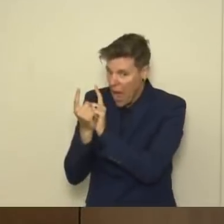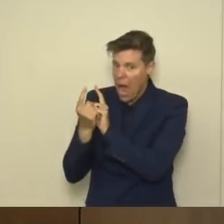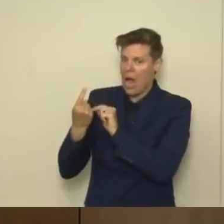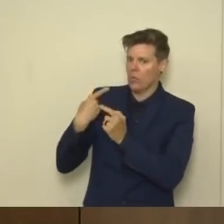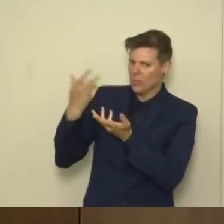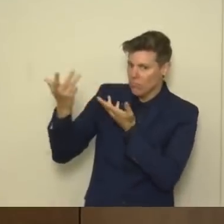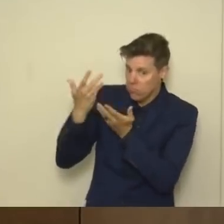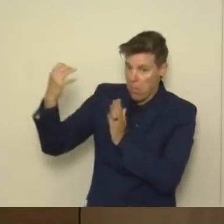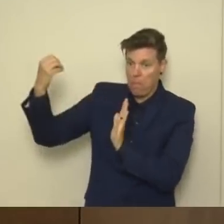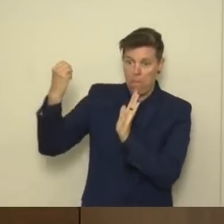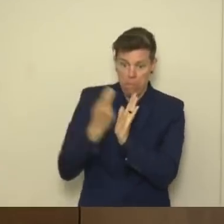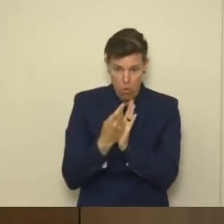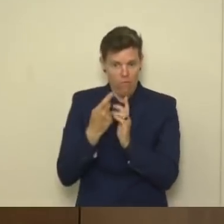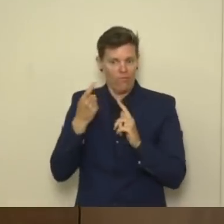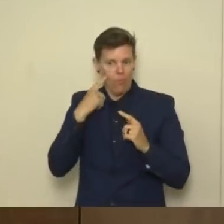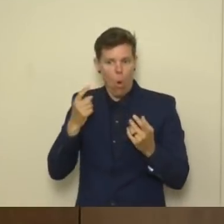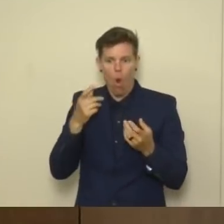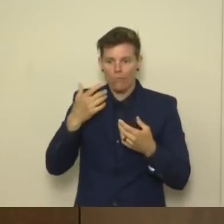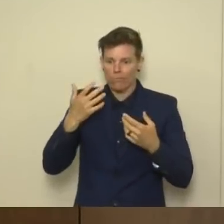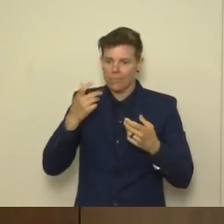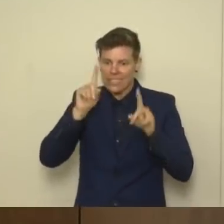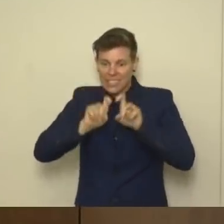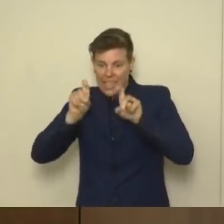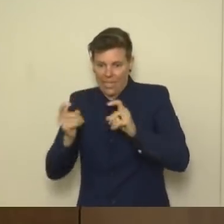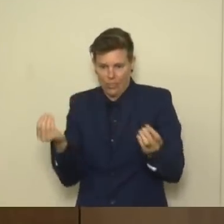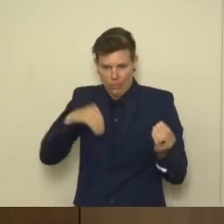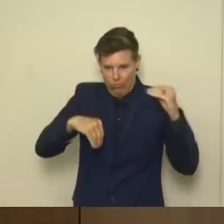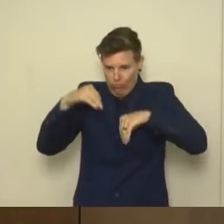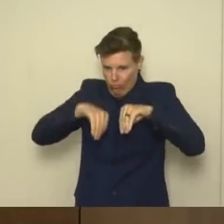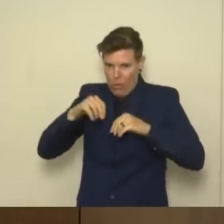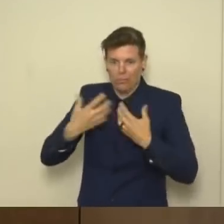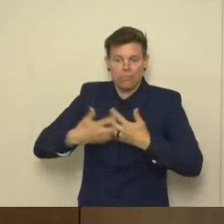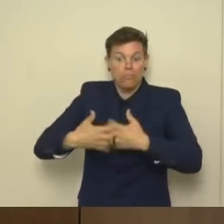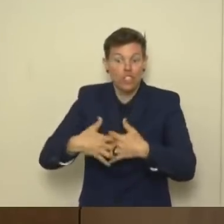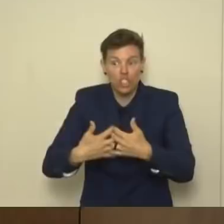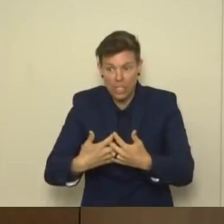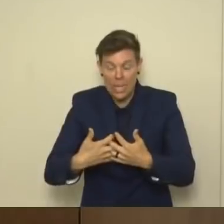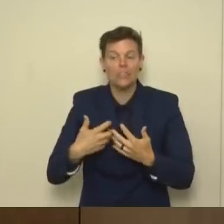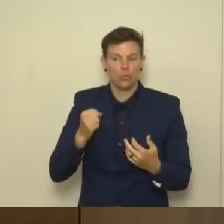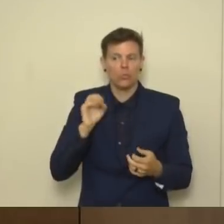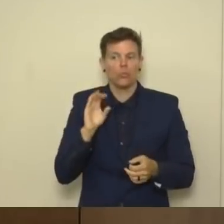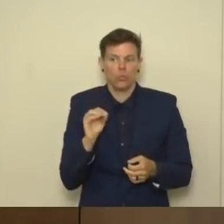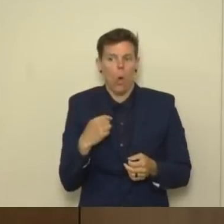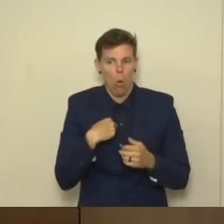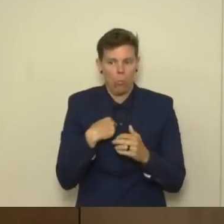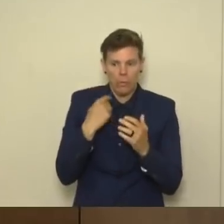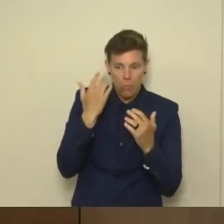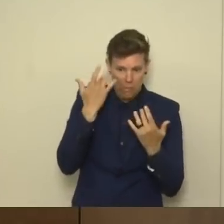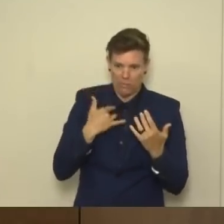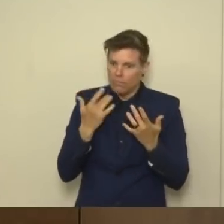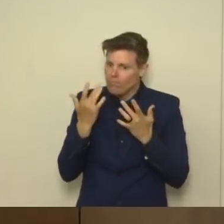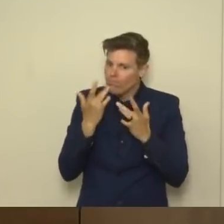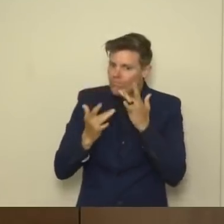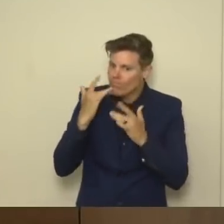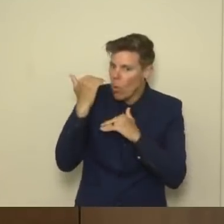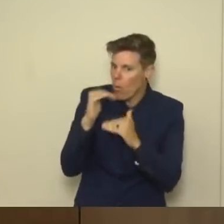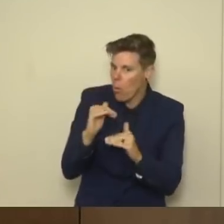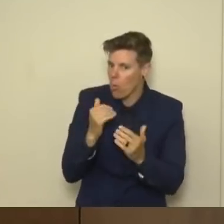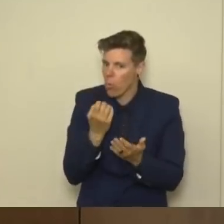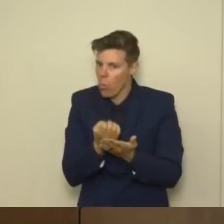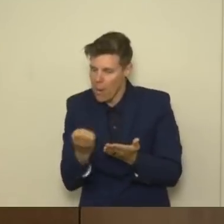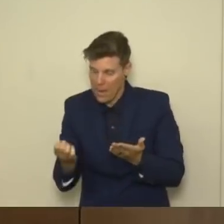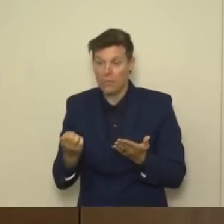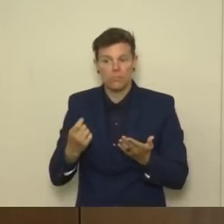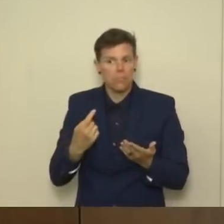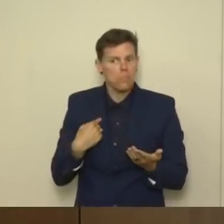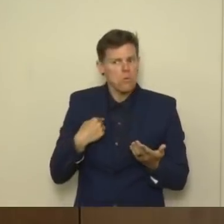about maximizing the resources we're going to have. We're in it for a year so that we can do that productively. But I also agree that